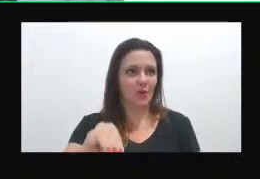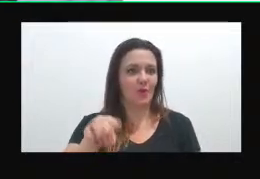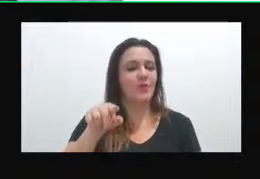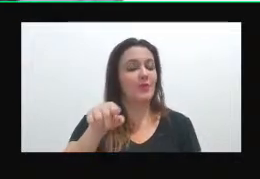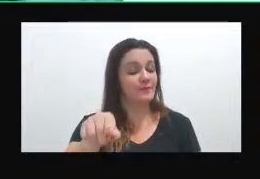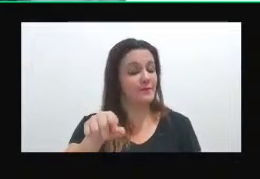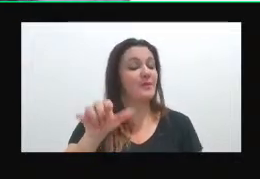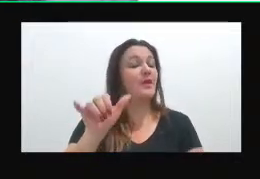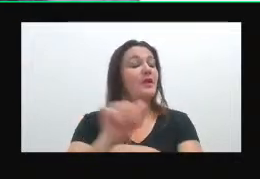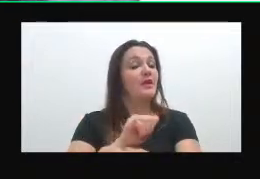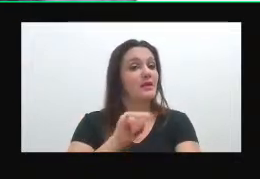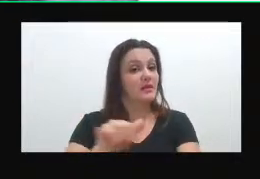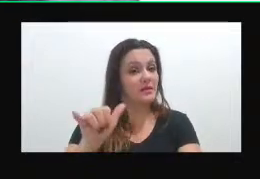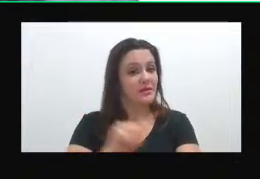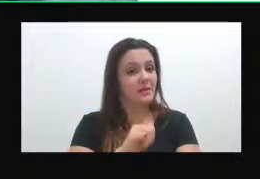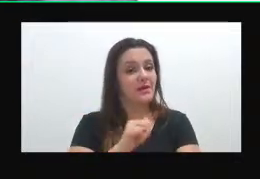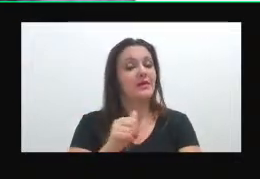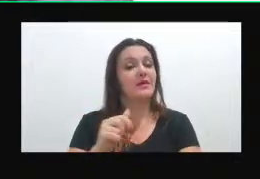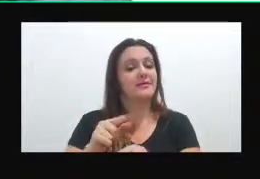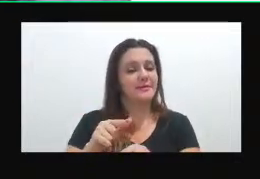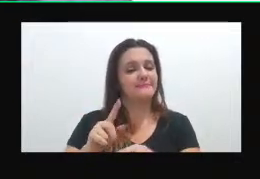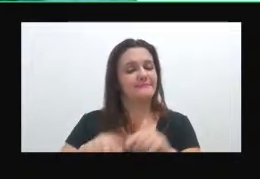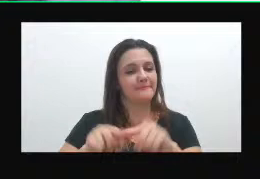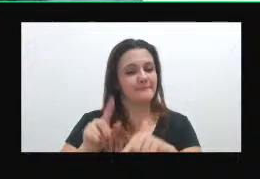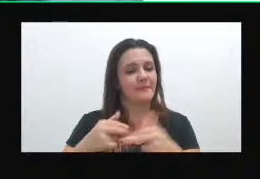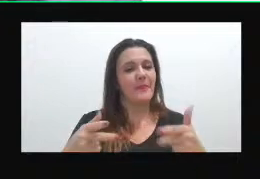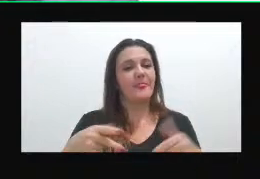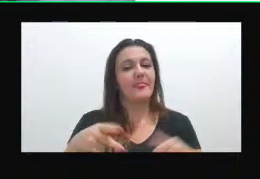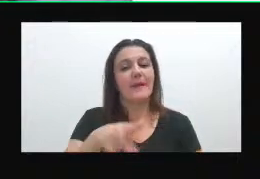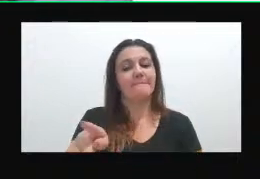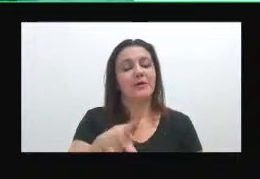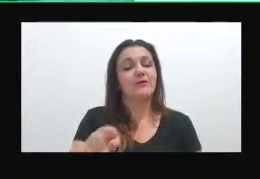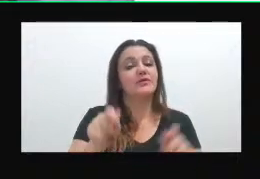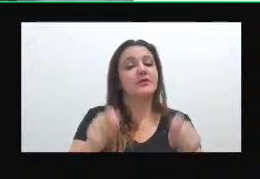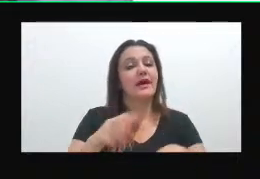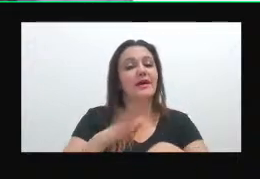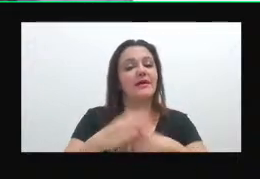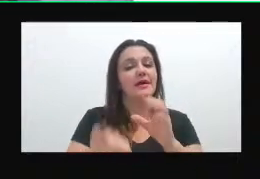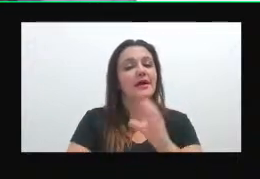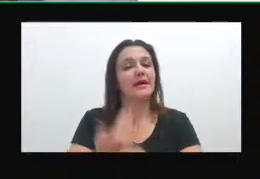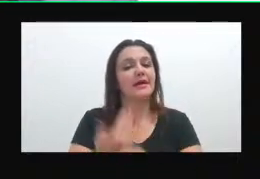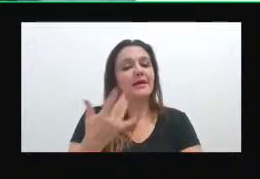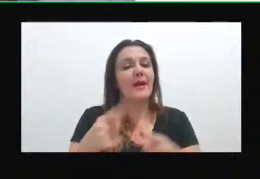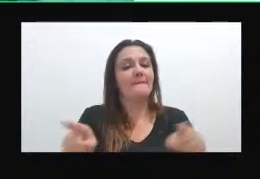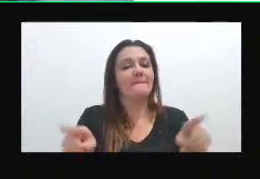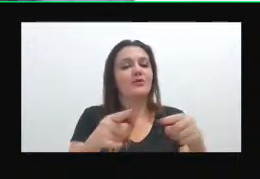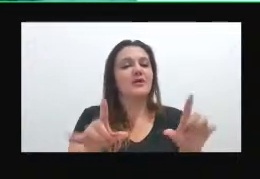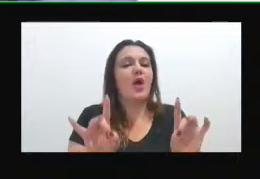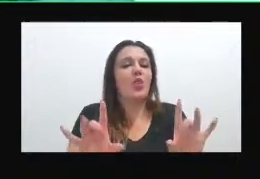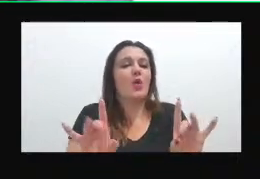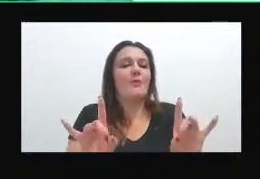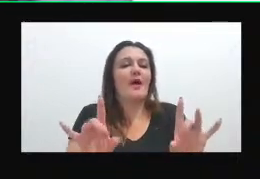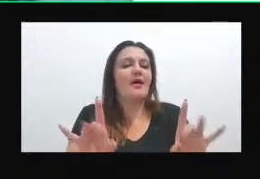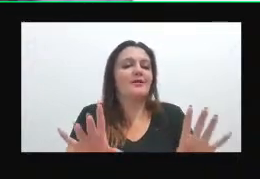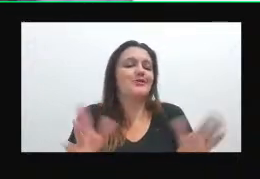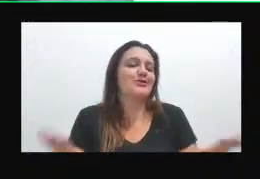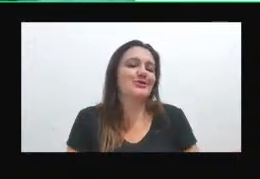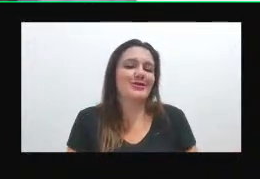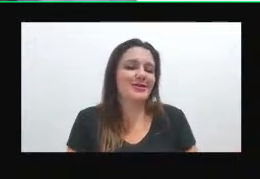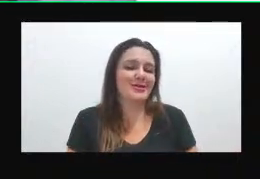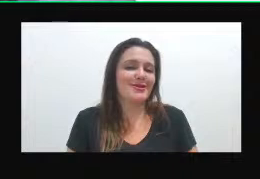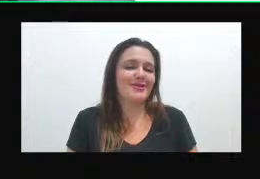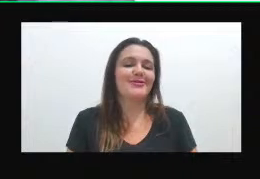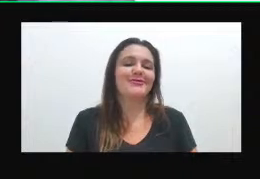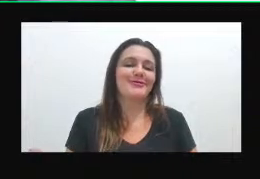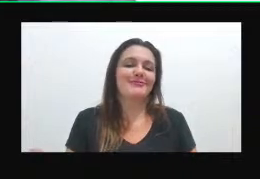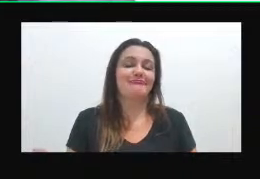create automatically music and songs. And the last time I checked, it was free to use.